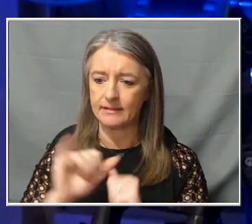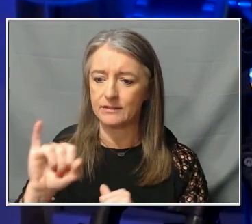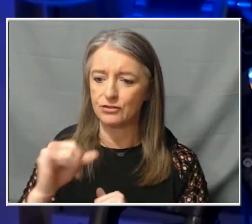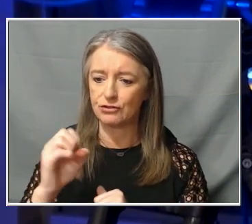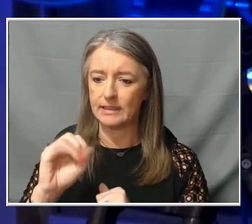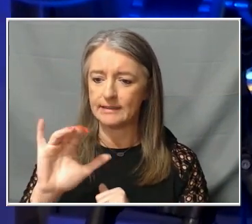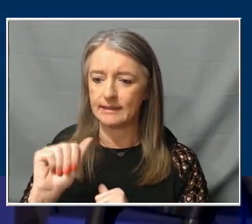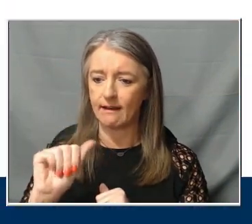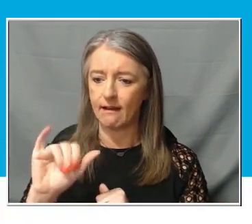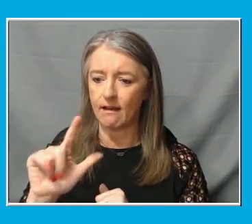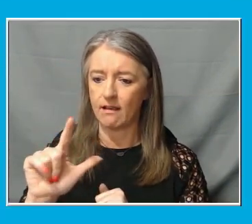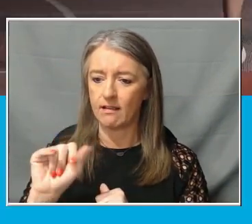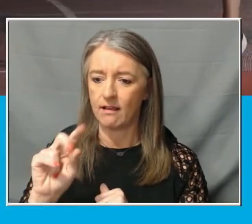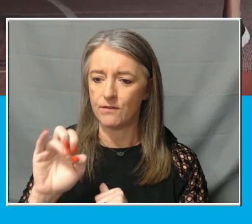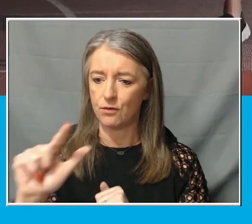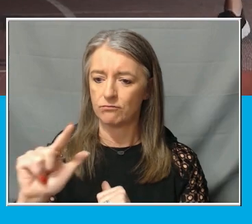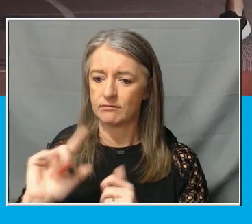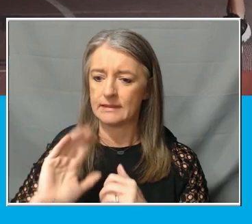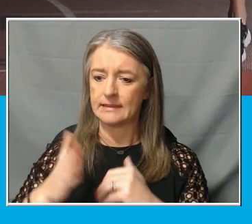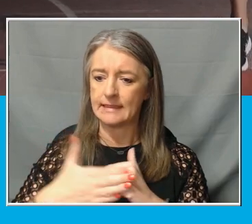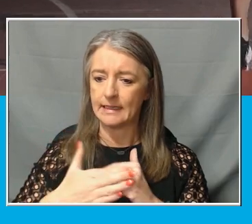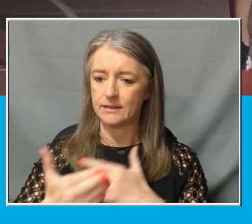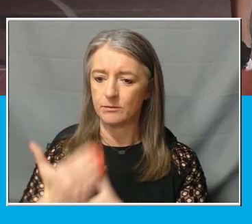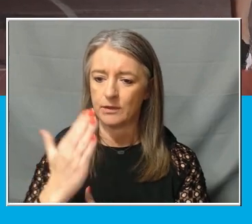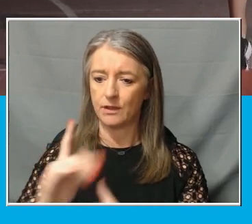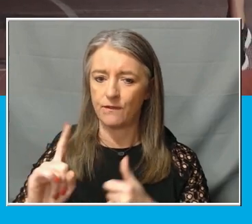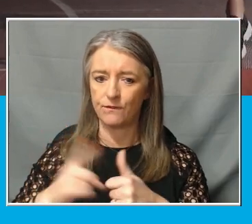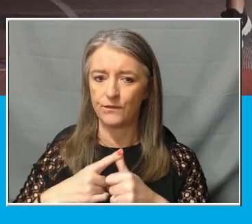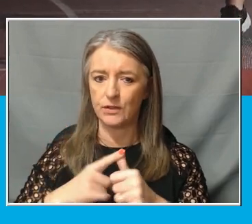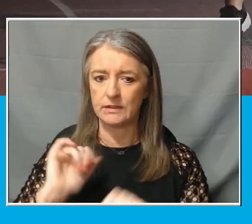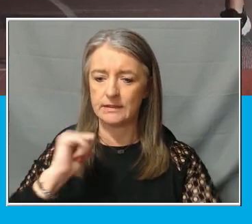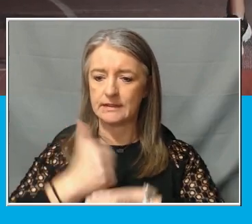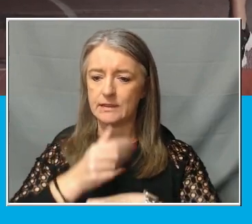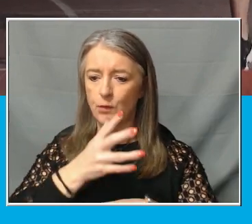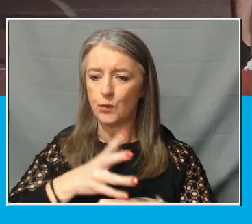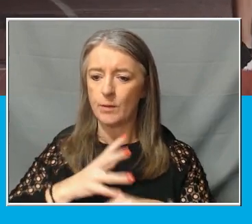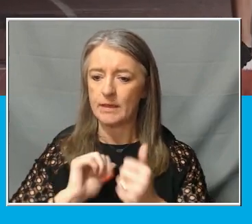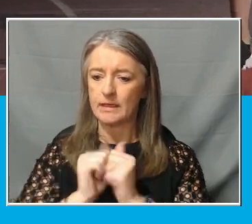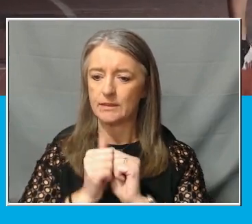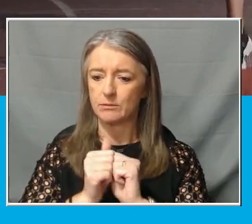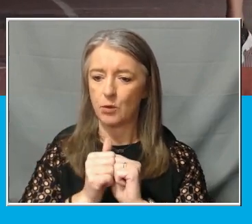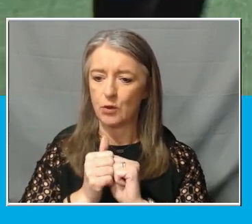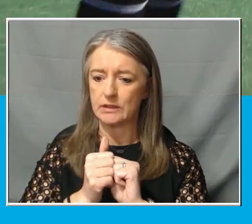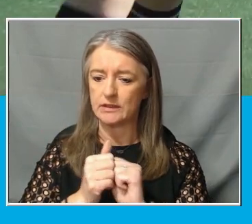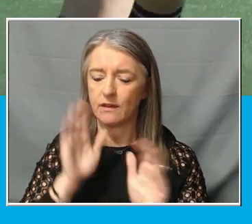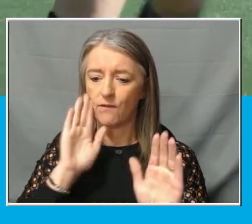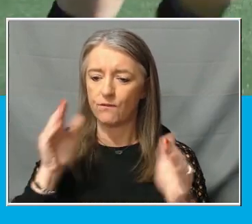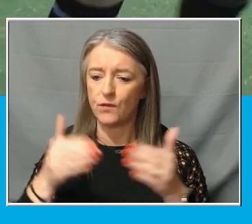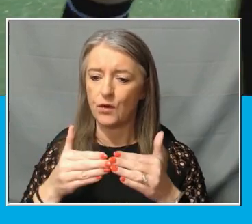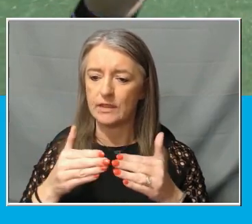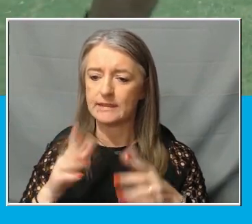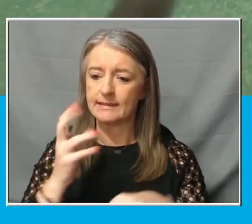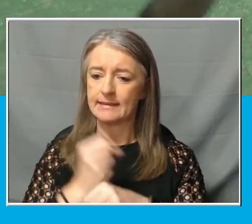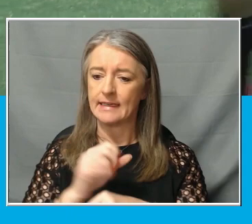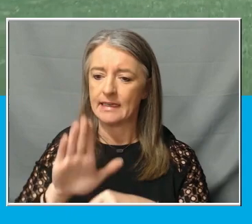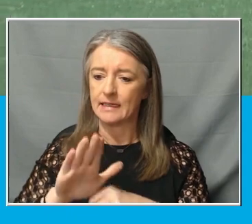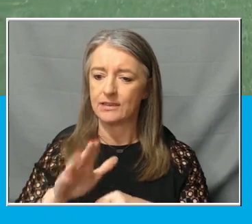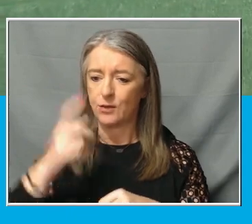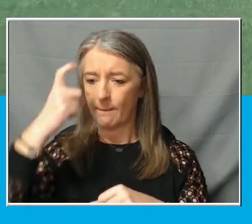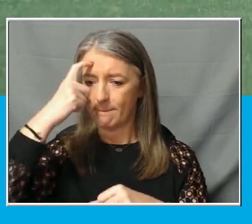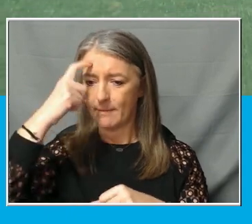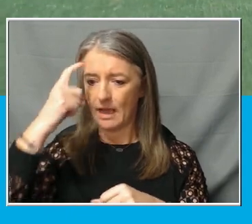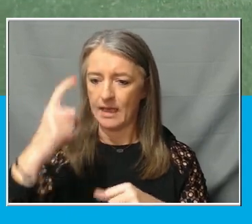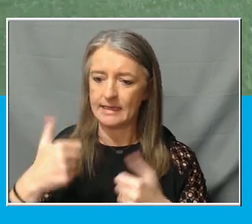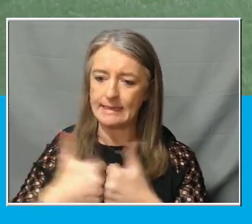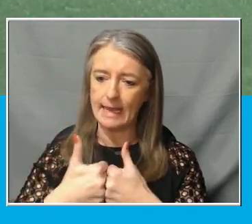next Morning Medical Update. The first installment of our Women in Sports series focuses on getting your mind game